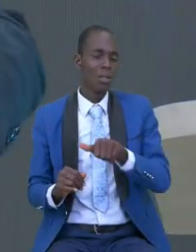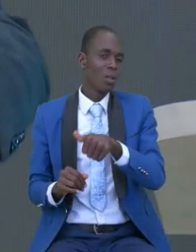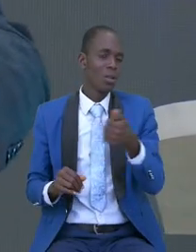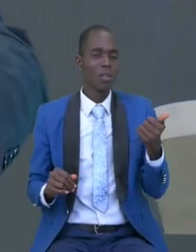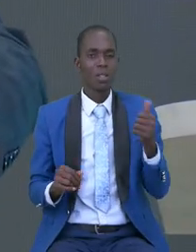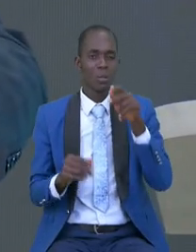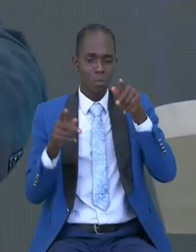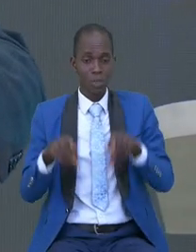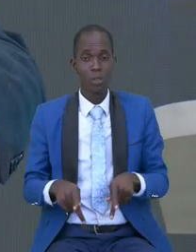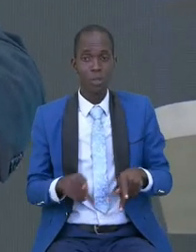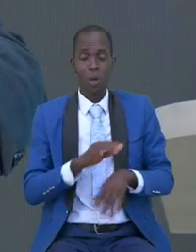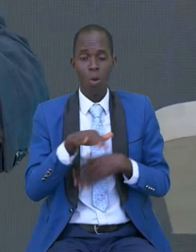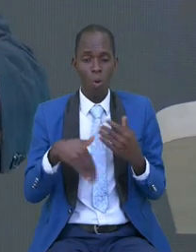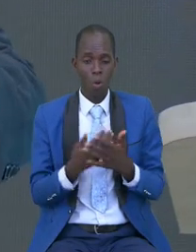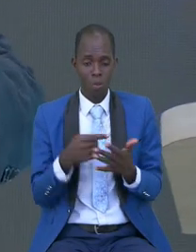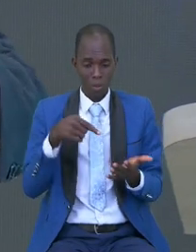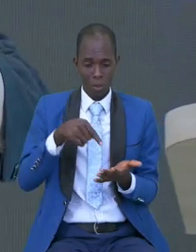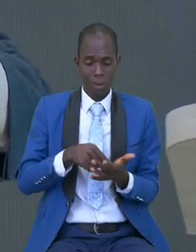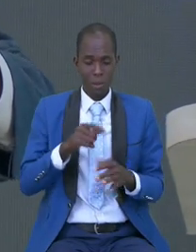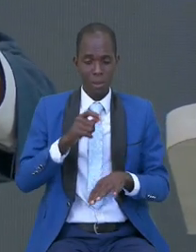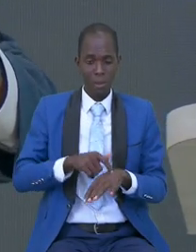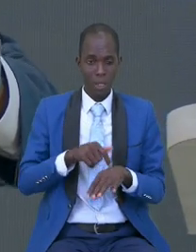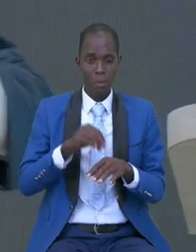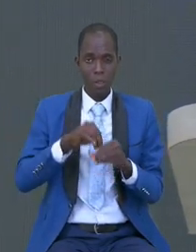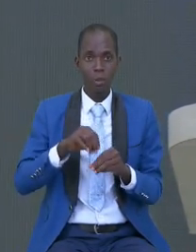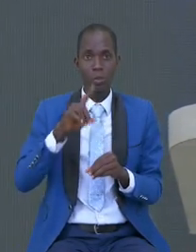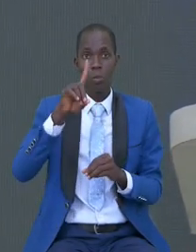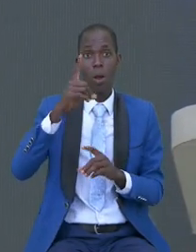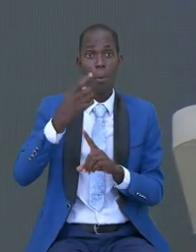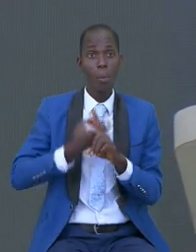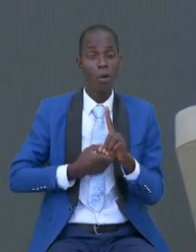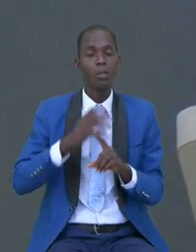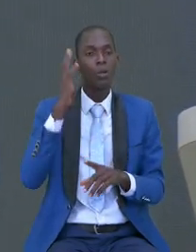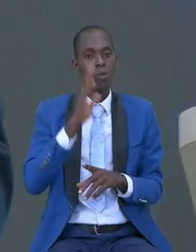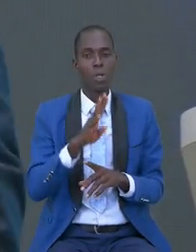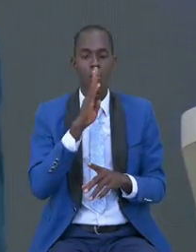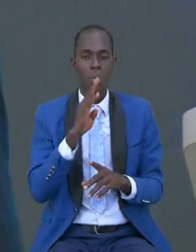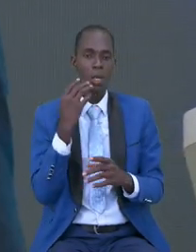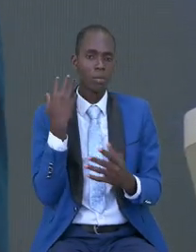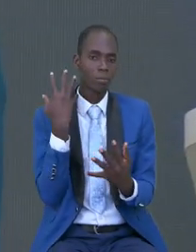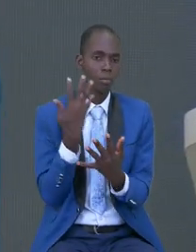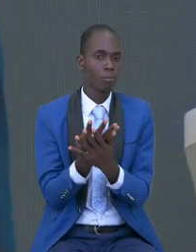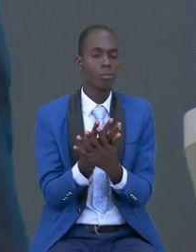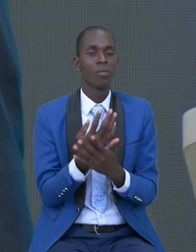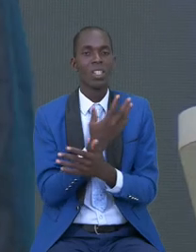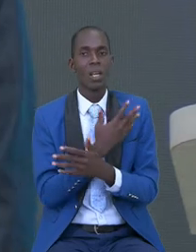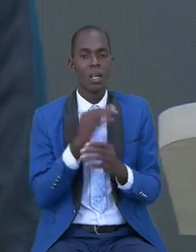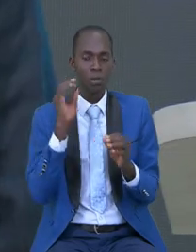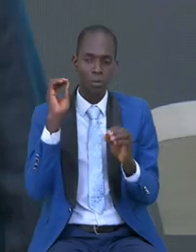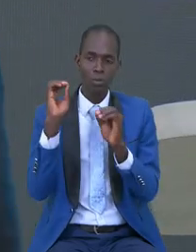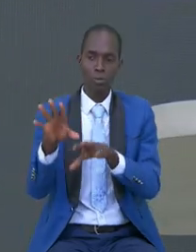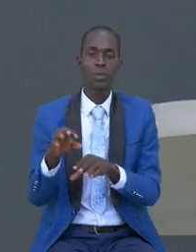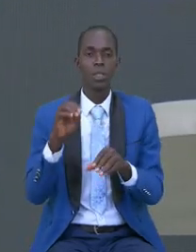all this time in 1 month, will be arrested, be thrown into the